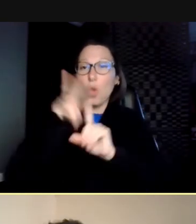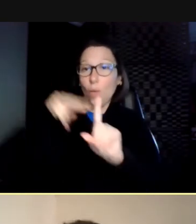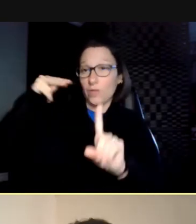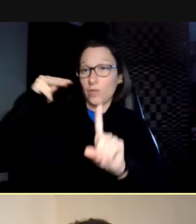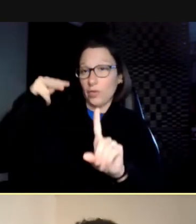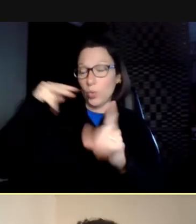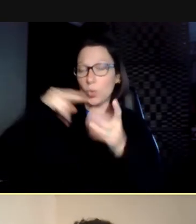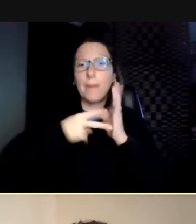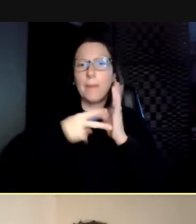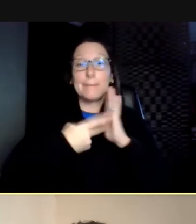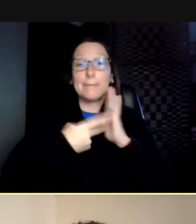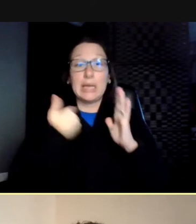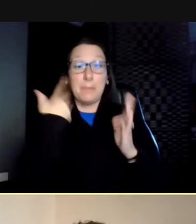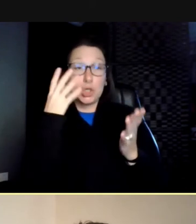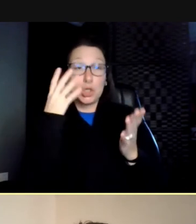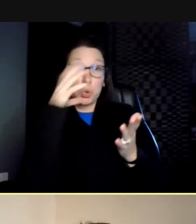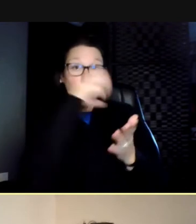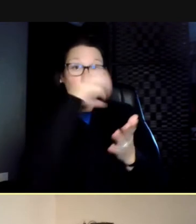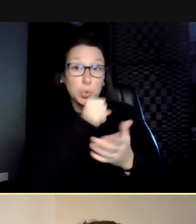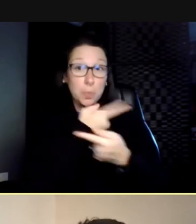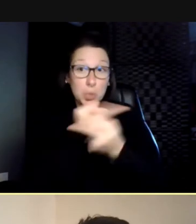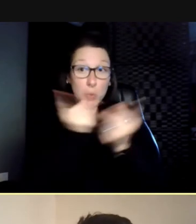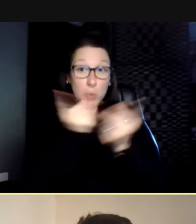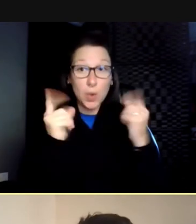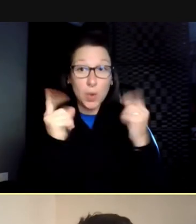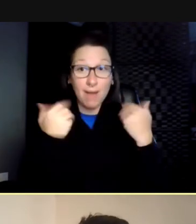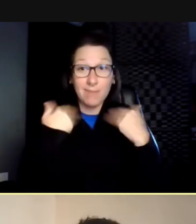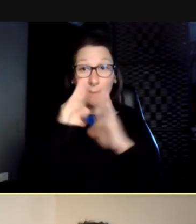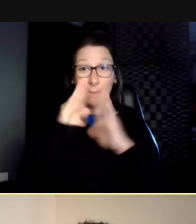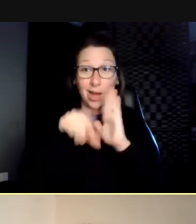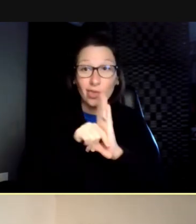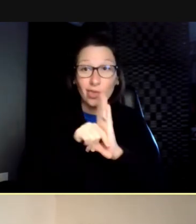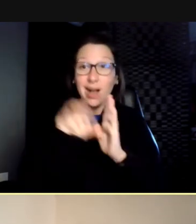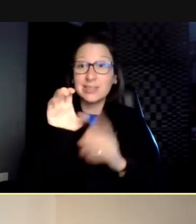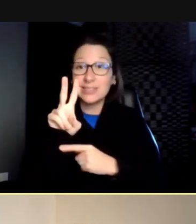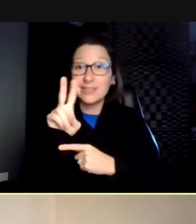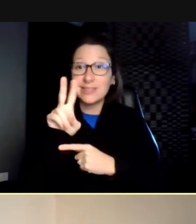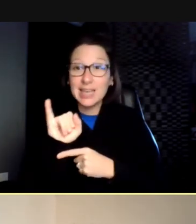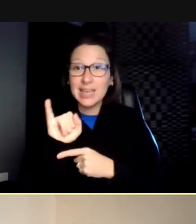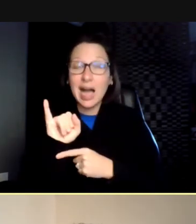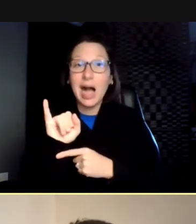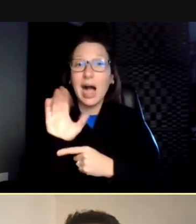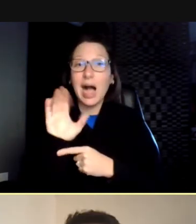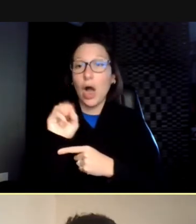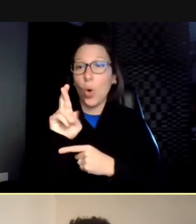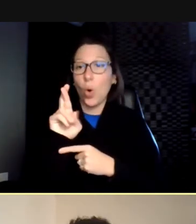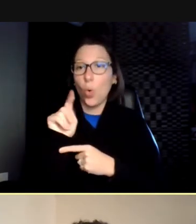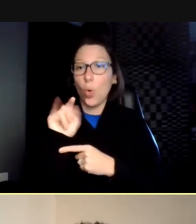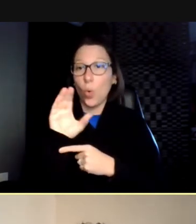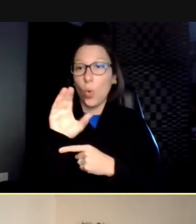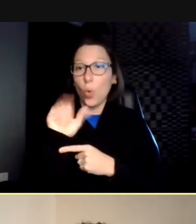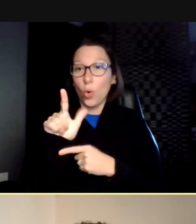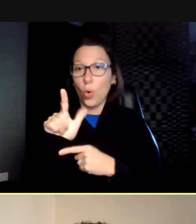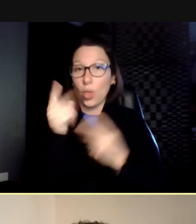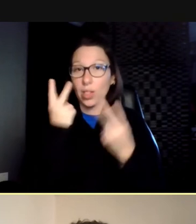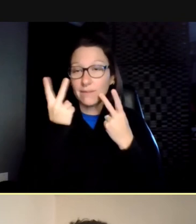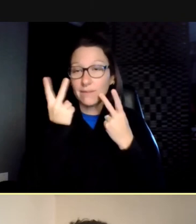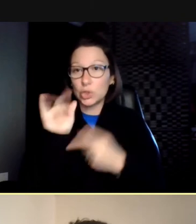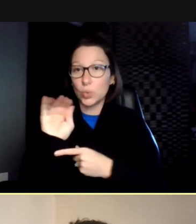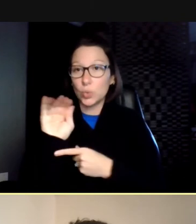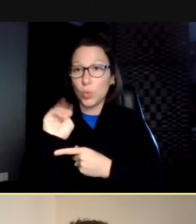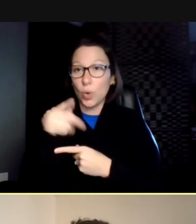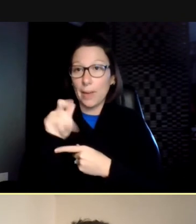that everyone in the room has at least some background on CVI, and based on the amount of work that you all do on